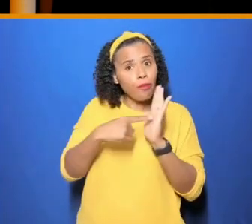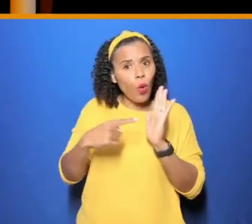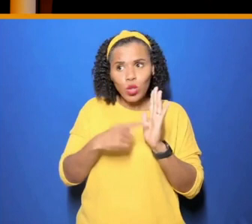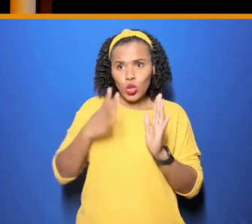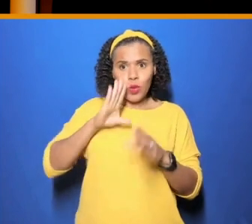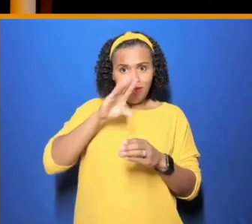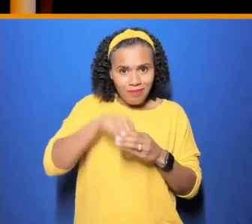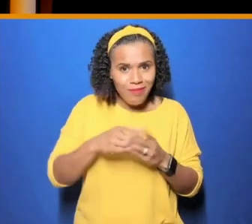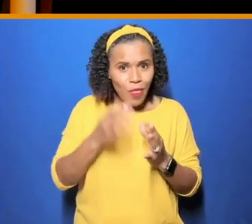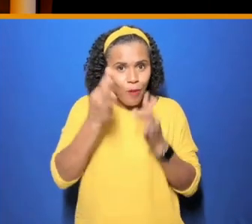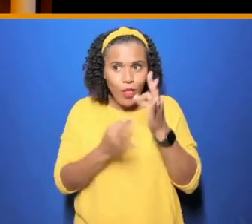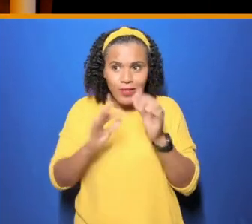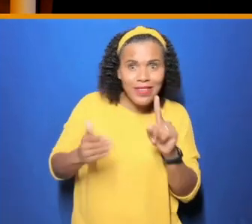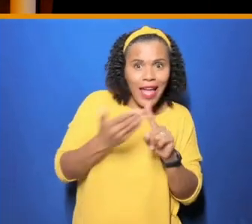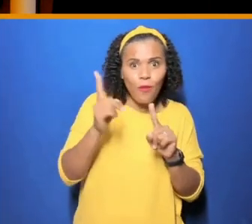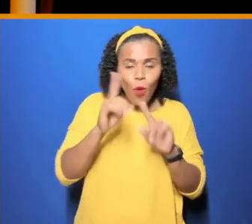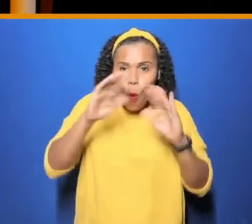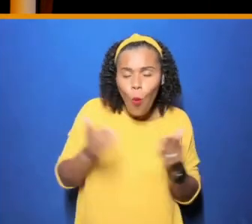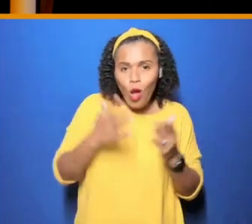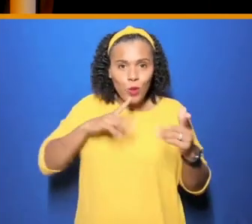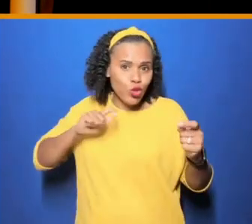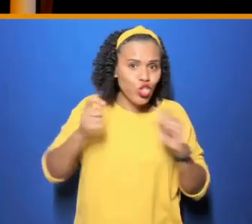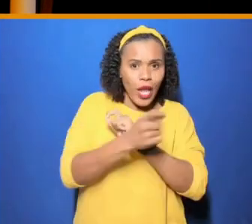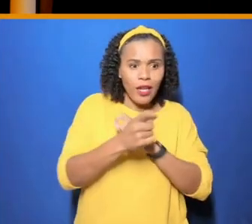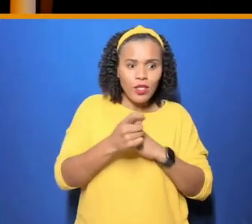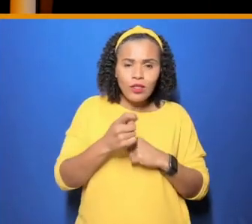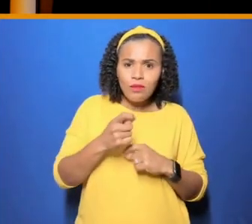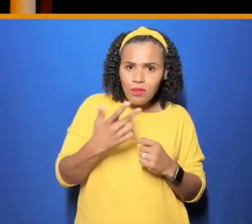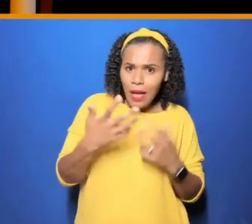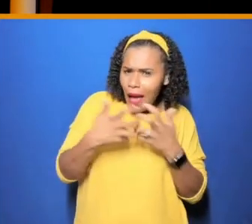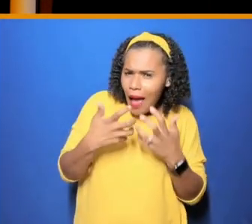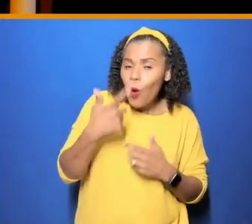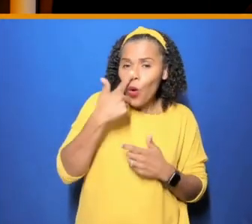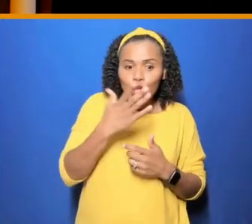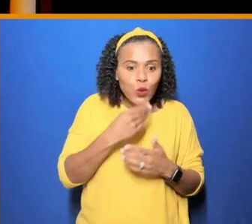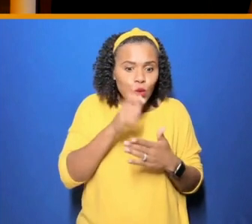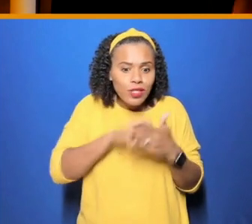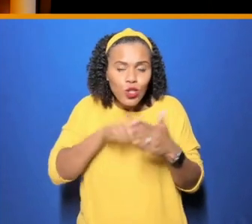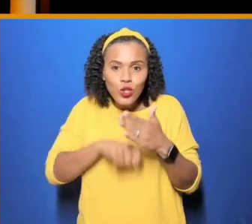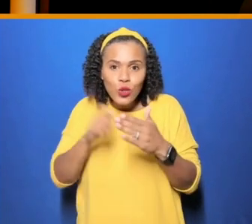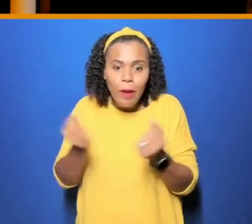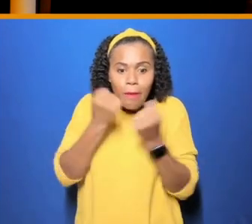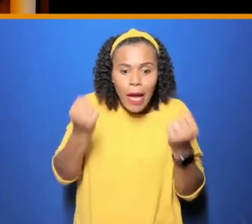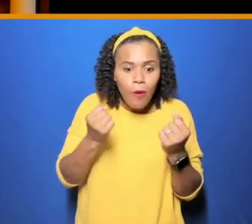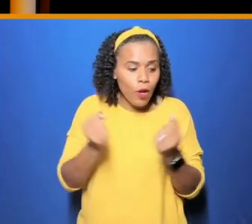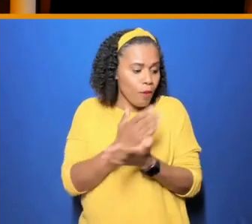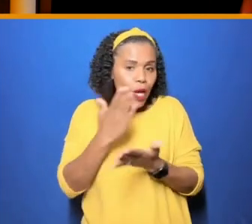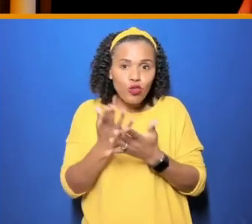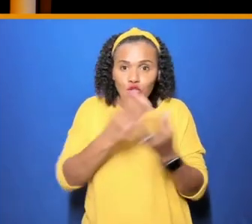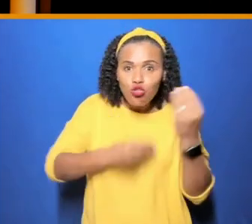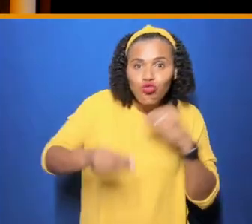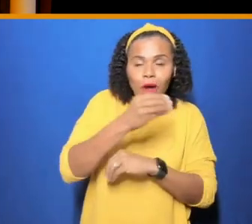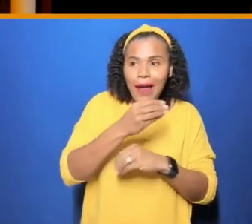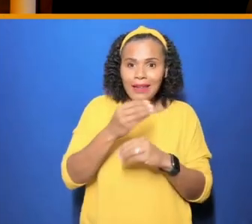What better way to change the world than to use your consumer powers, one of the largest economies in the world, to help ensure there are trade deals that lift standards for